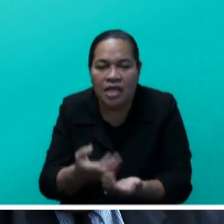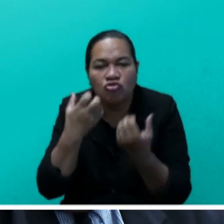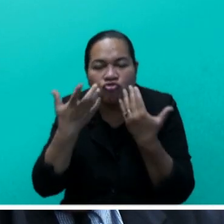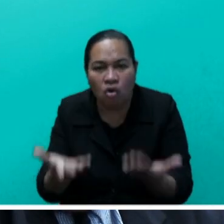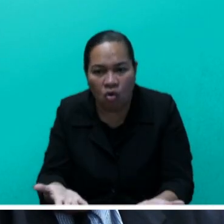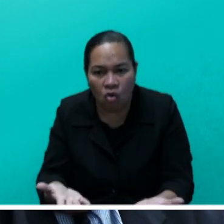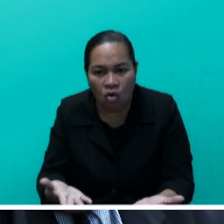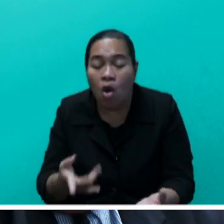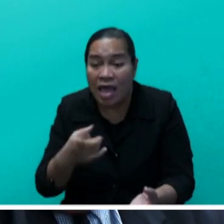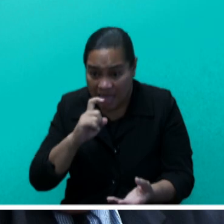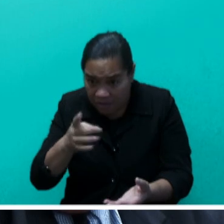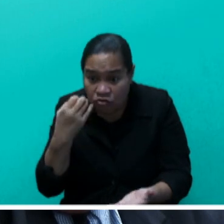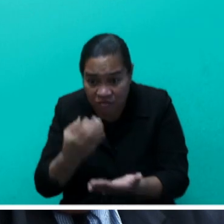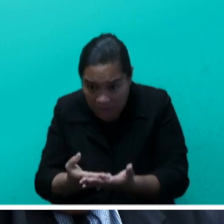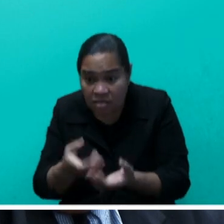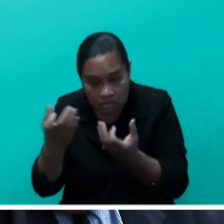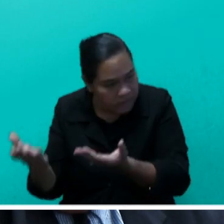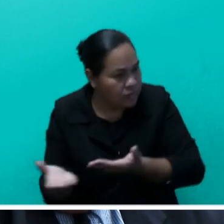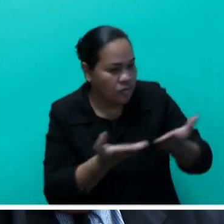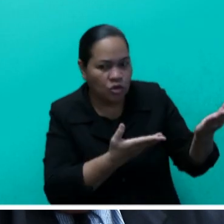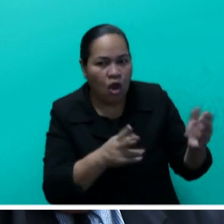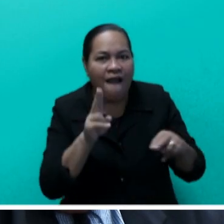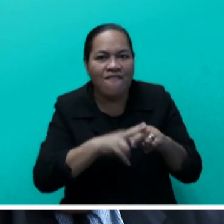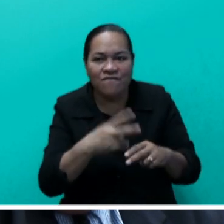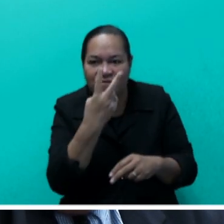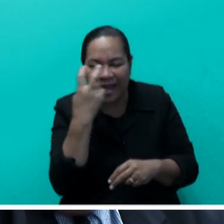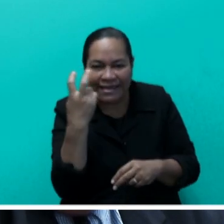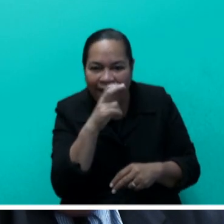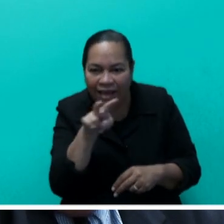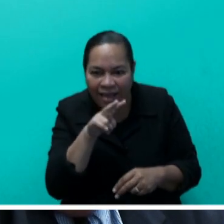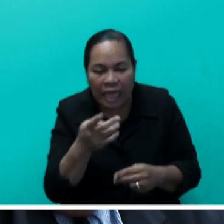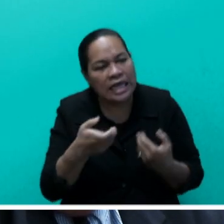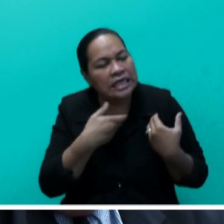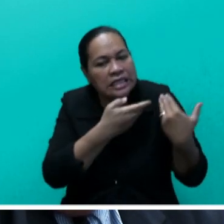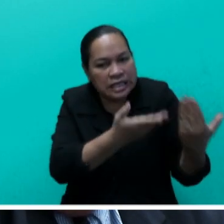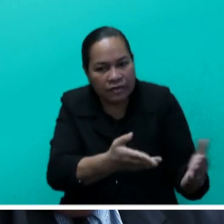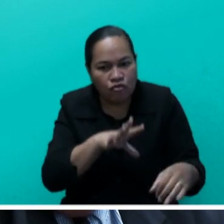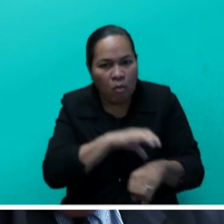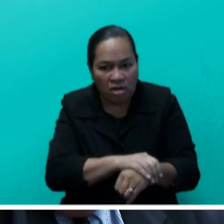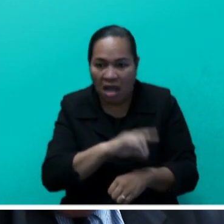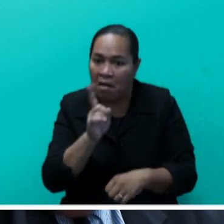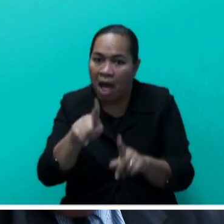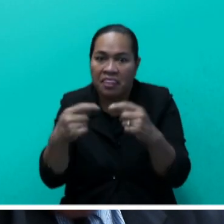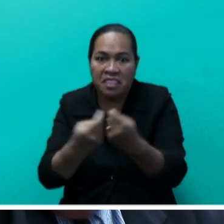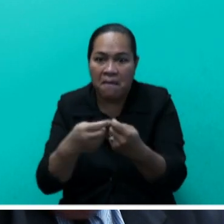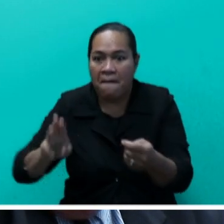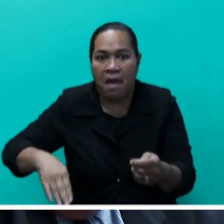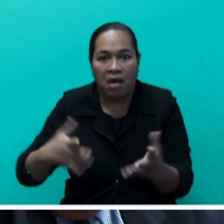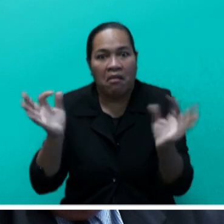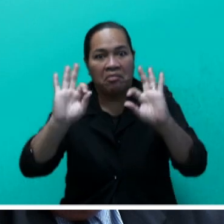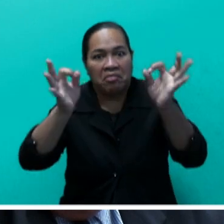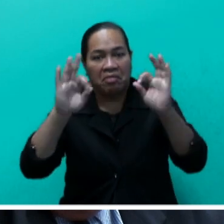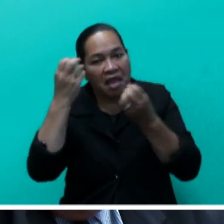to FICAC or to the police for investigation, and no team member has been able to provide